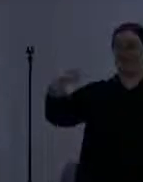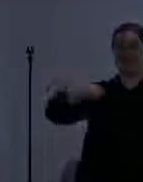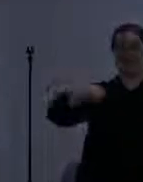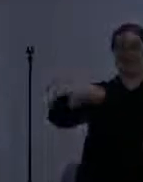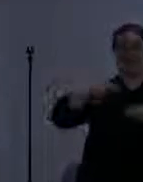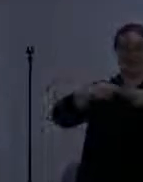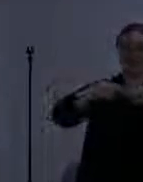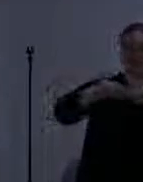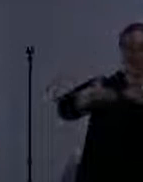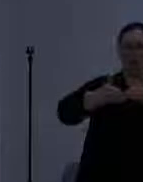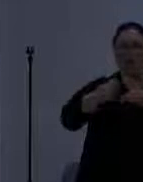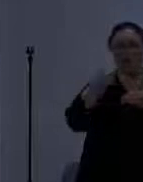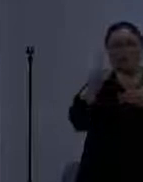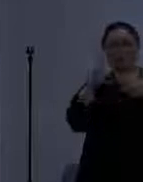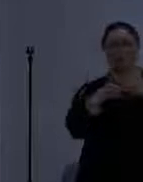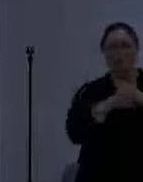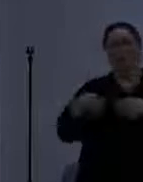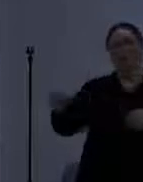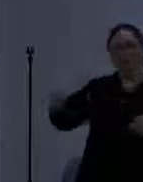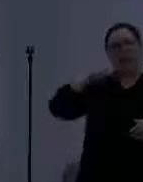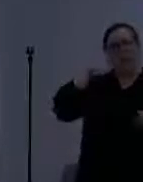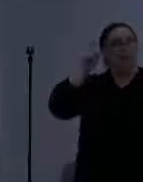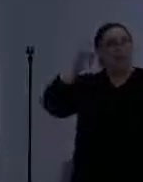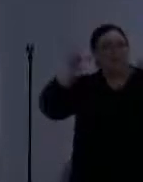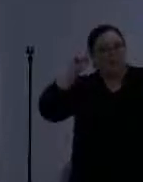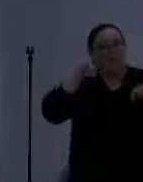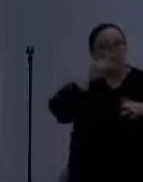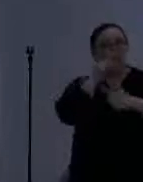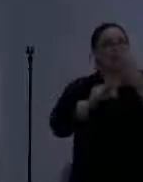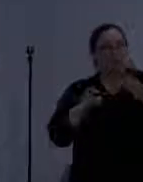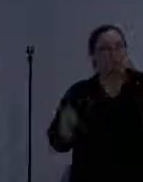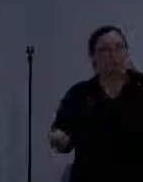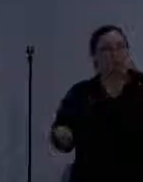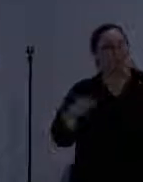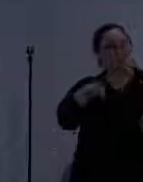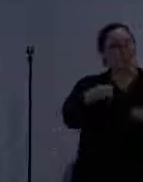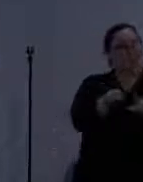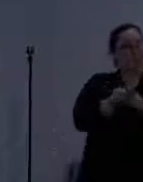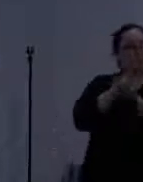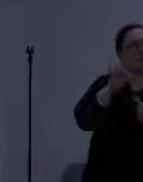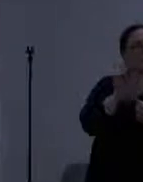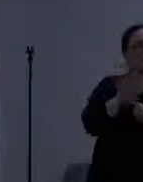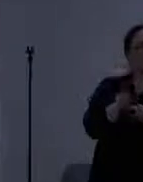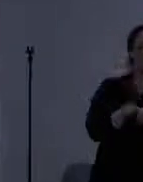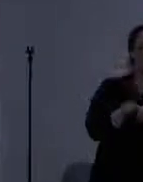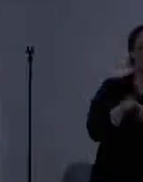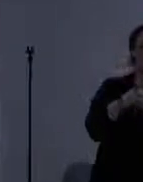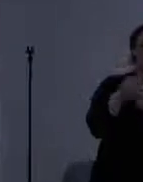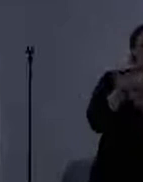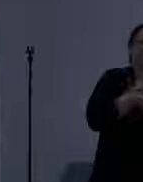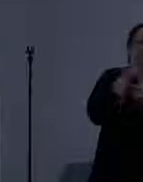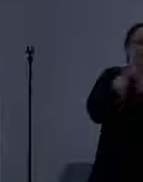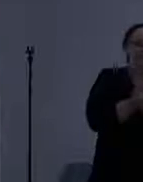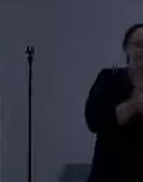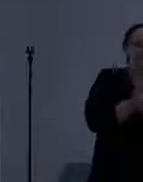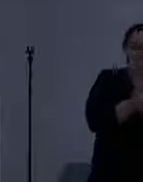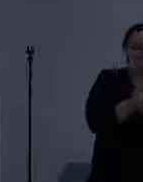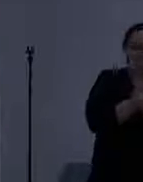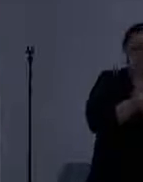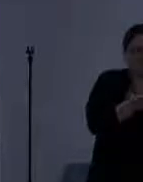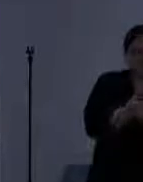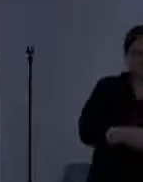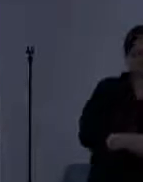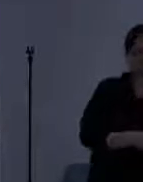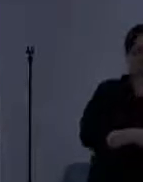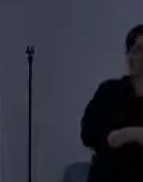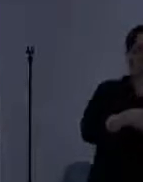That's what developmental safeguards are about. So the Commission has a little bit of a role in that, but it's also developmental safeguards are about the